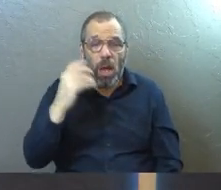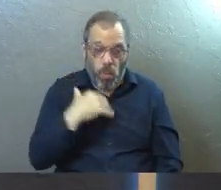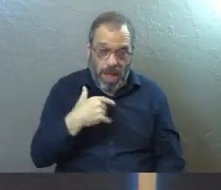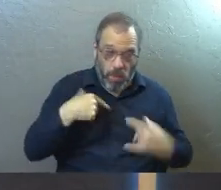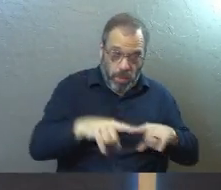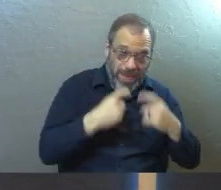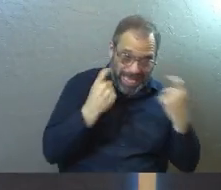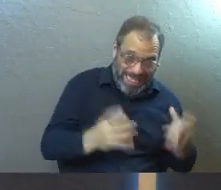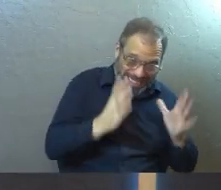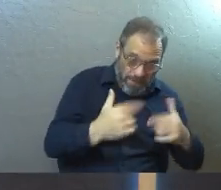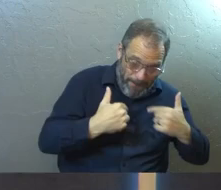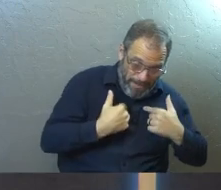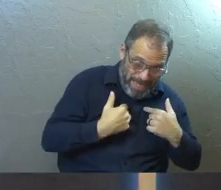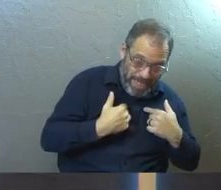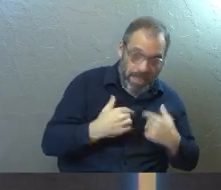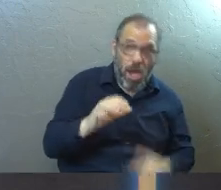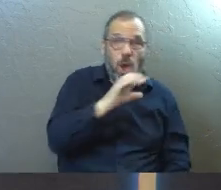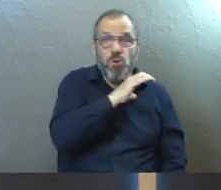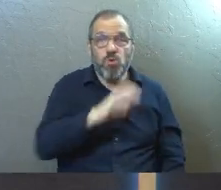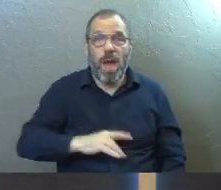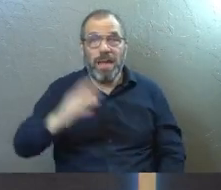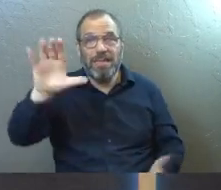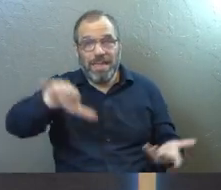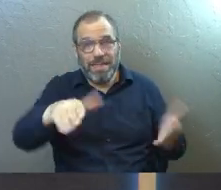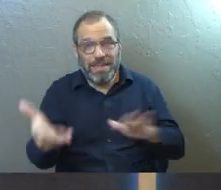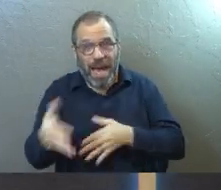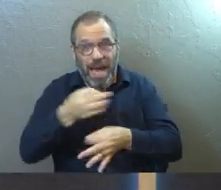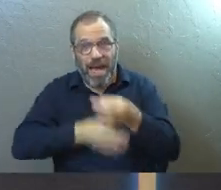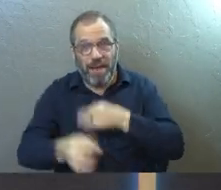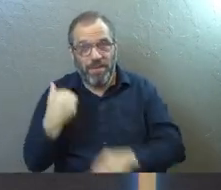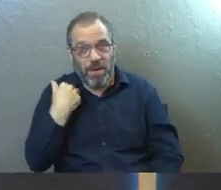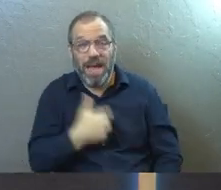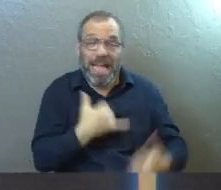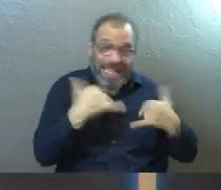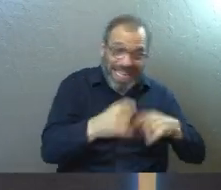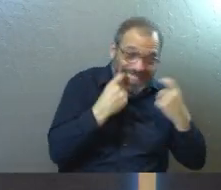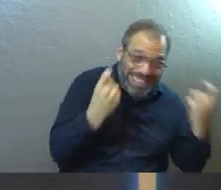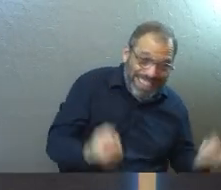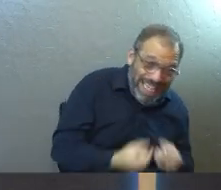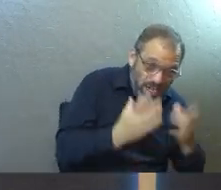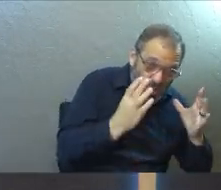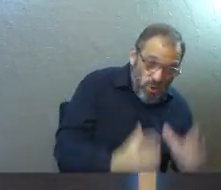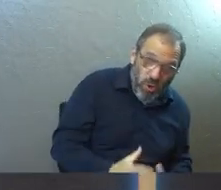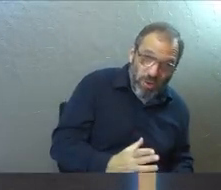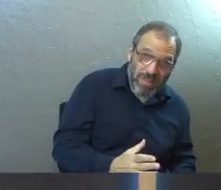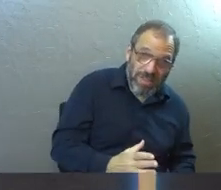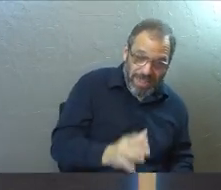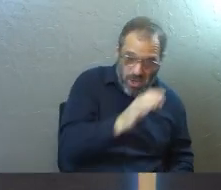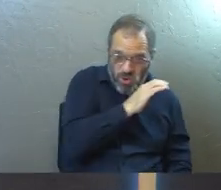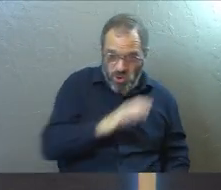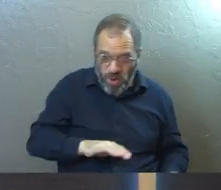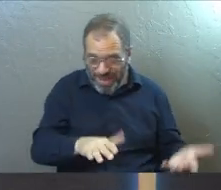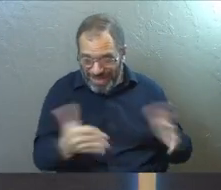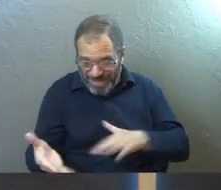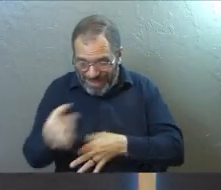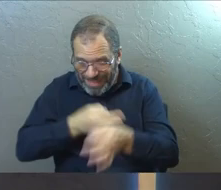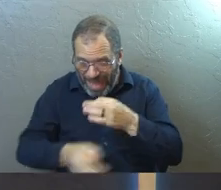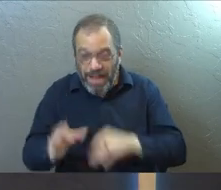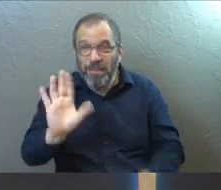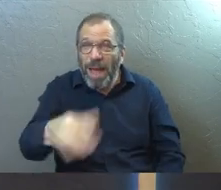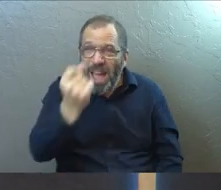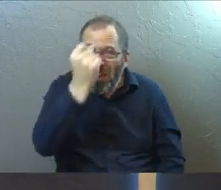still sinners, Christ came and he died for us. While we were still broken. And so it's important too, in partnership with